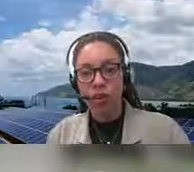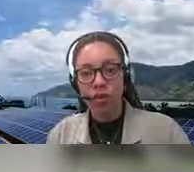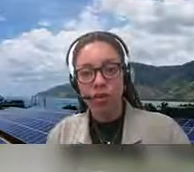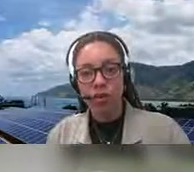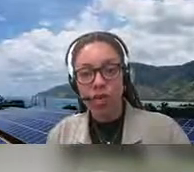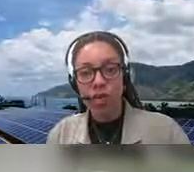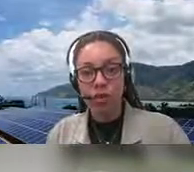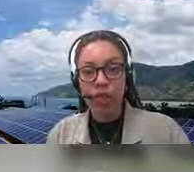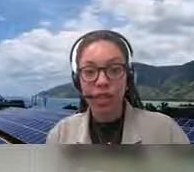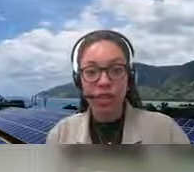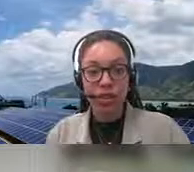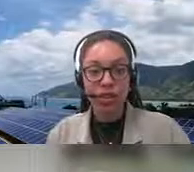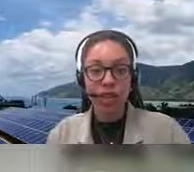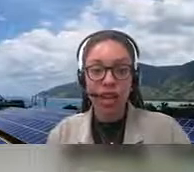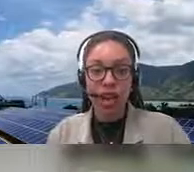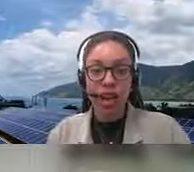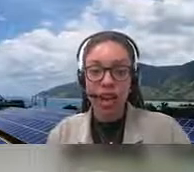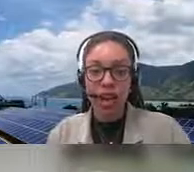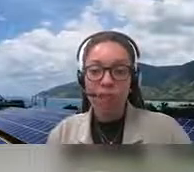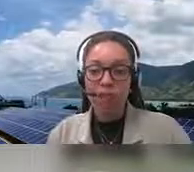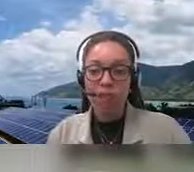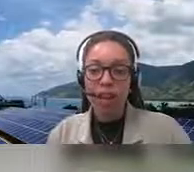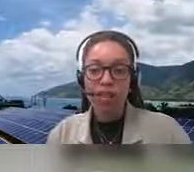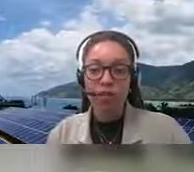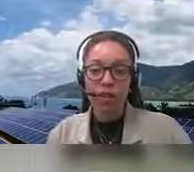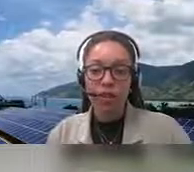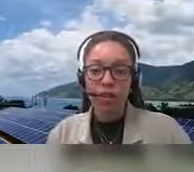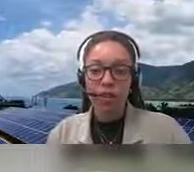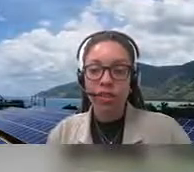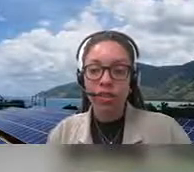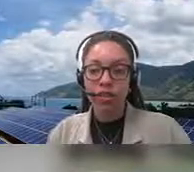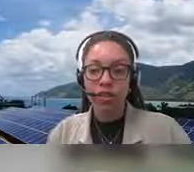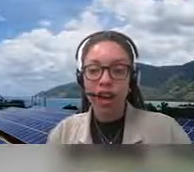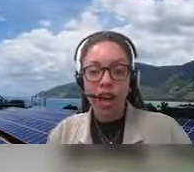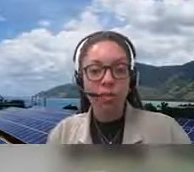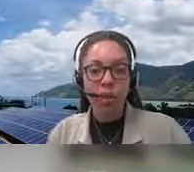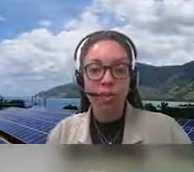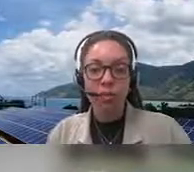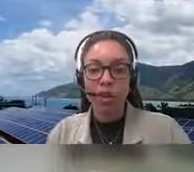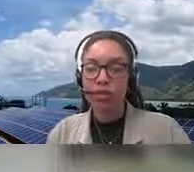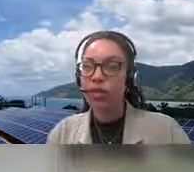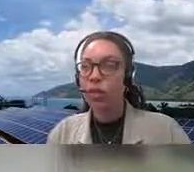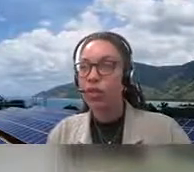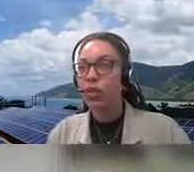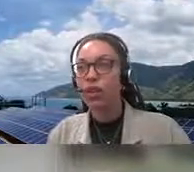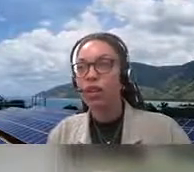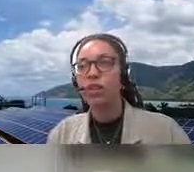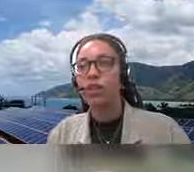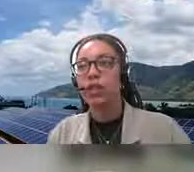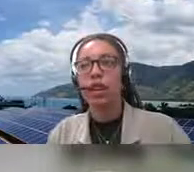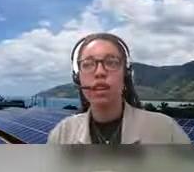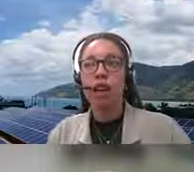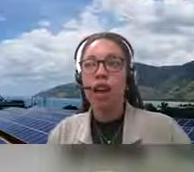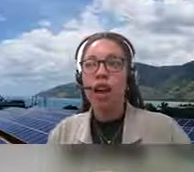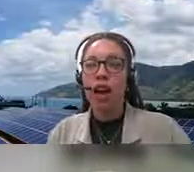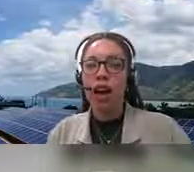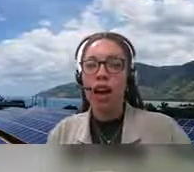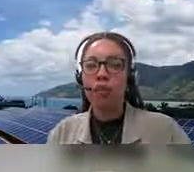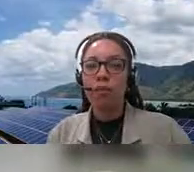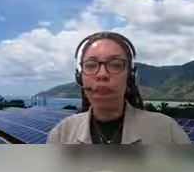all of these extra seasonal resources, energy resources that aren't being optimized. So what can we do